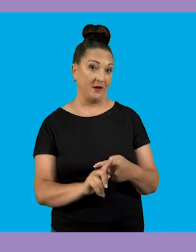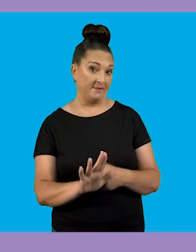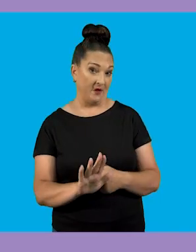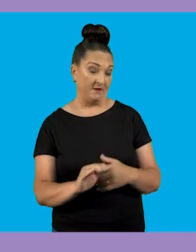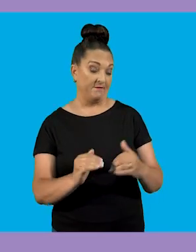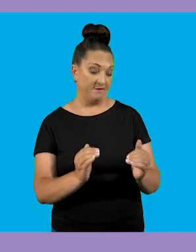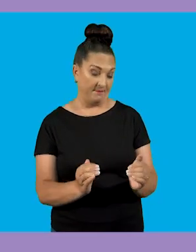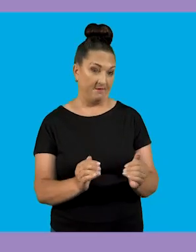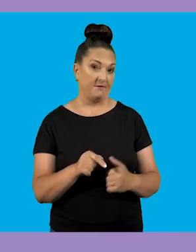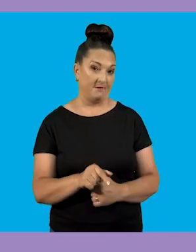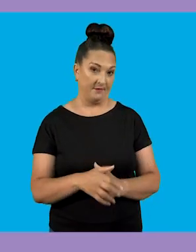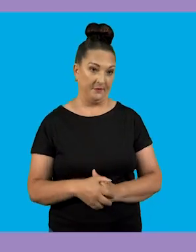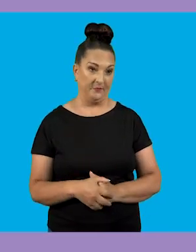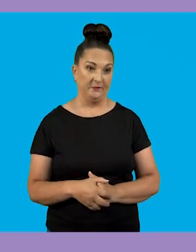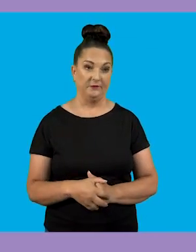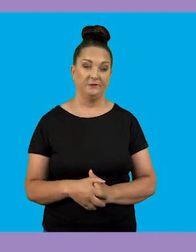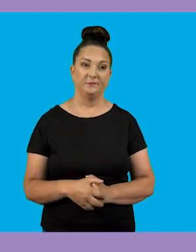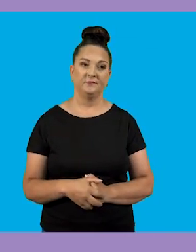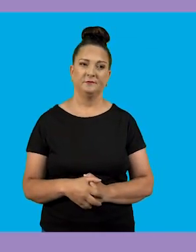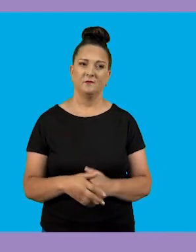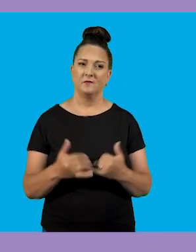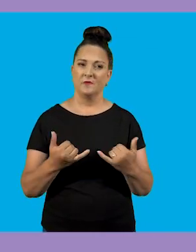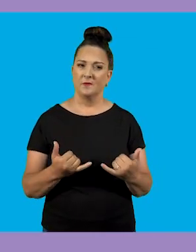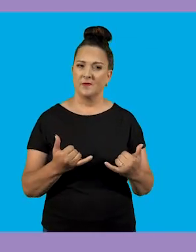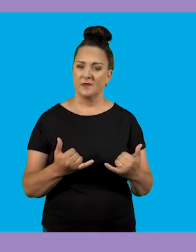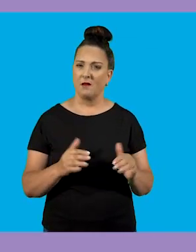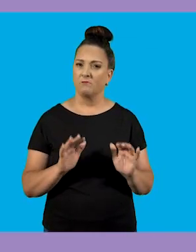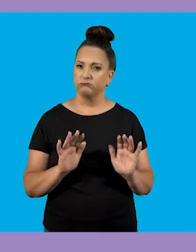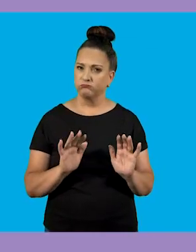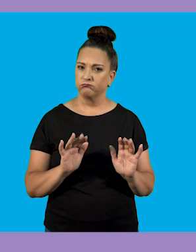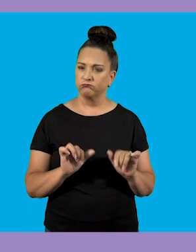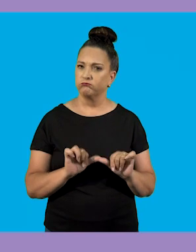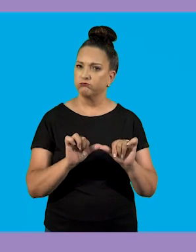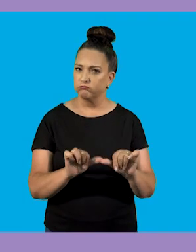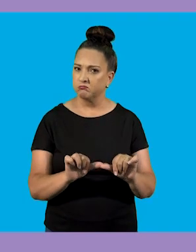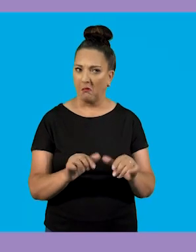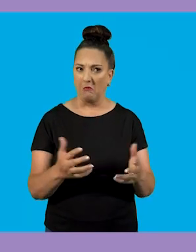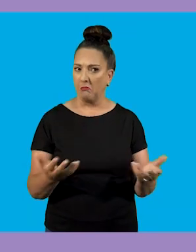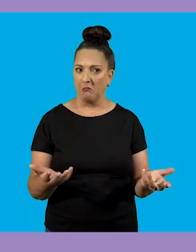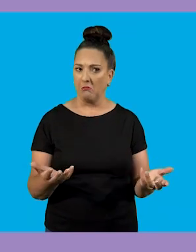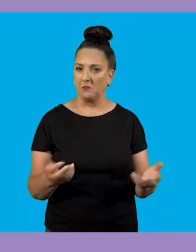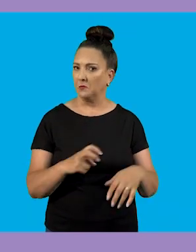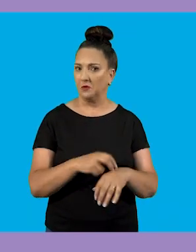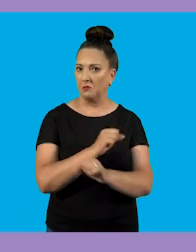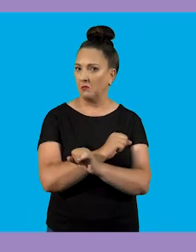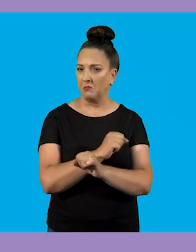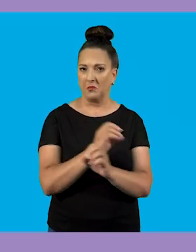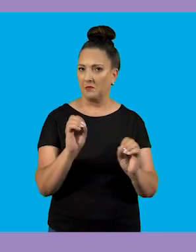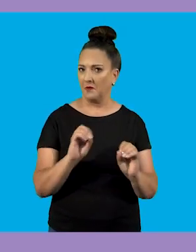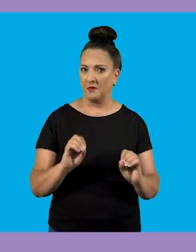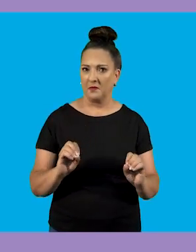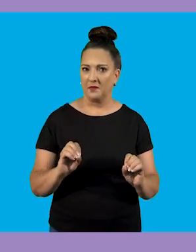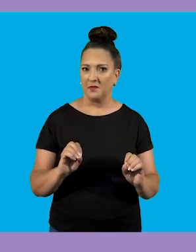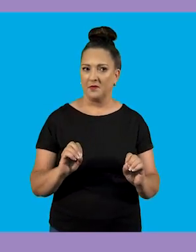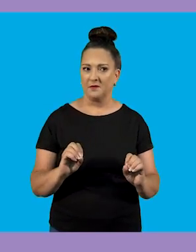a b plus 5 in the other bracket. But before we can even continue, we don't even need to multiply those